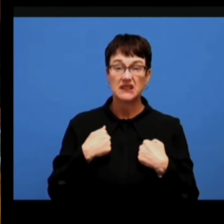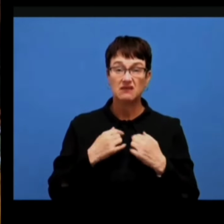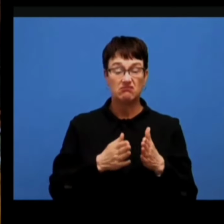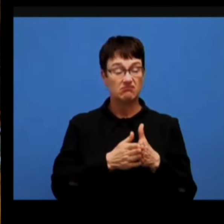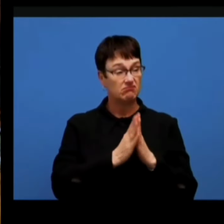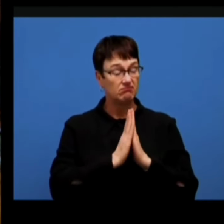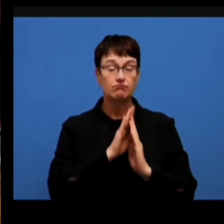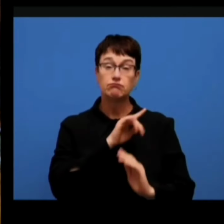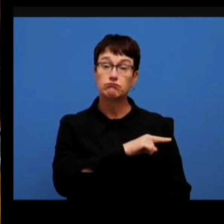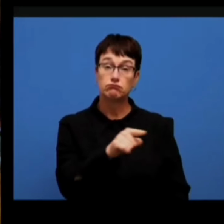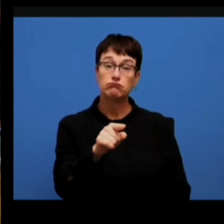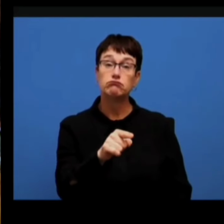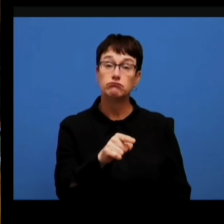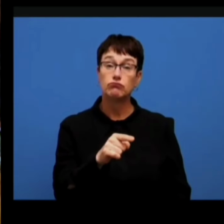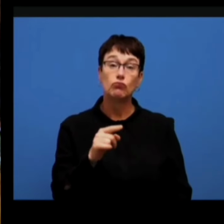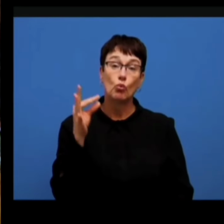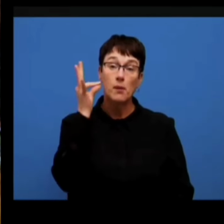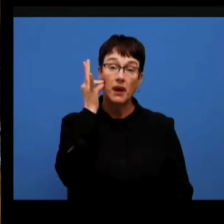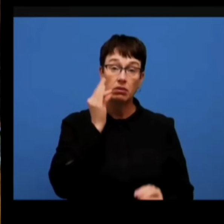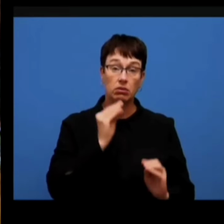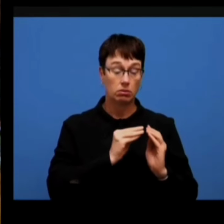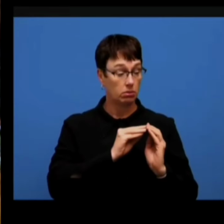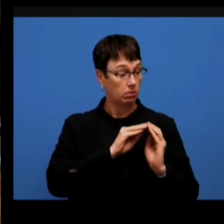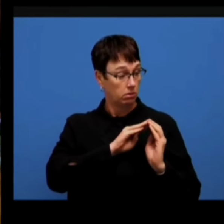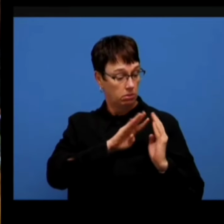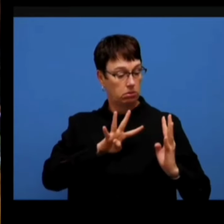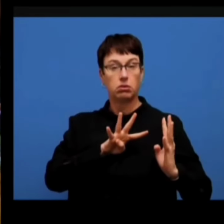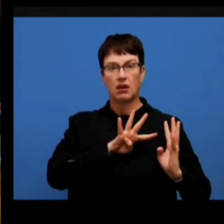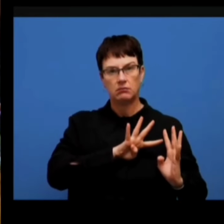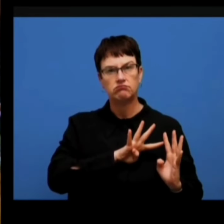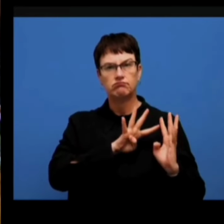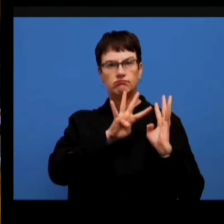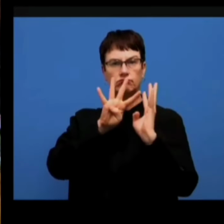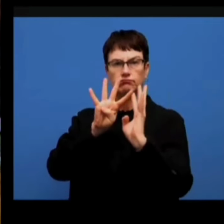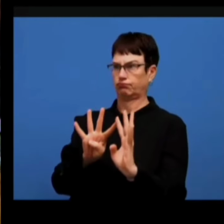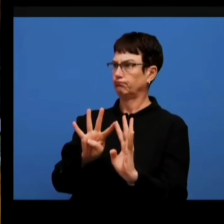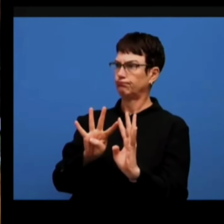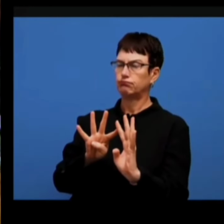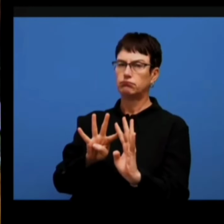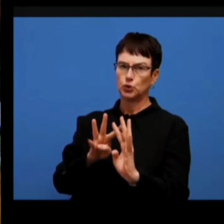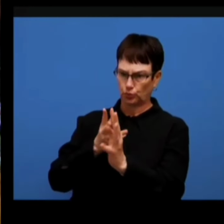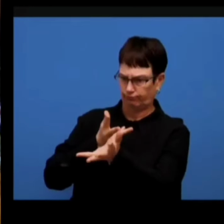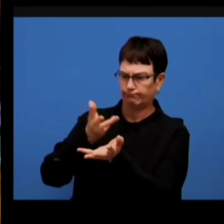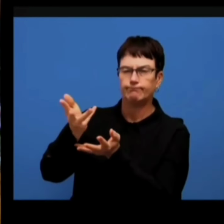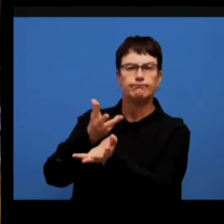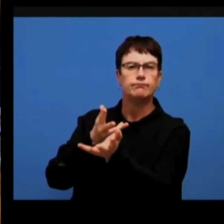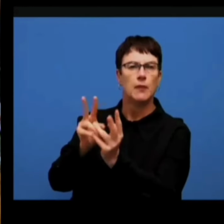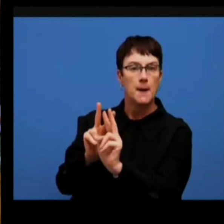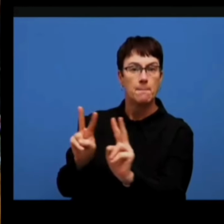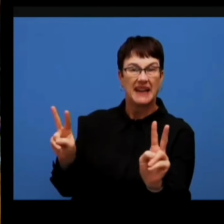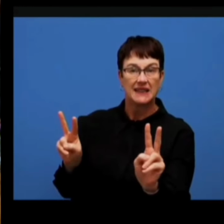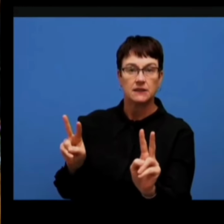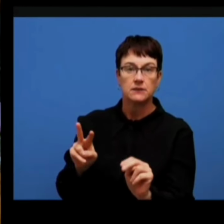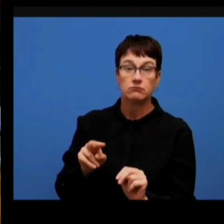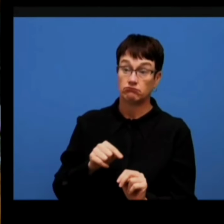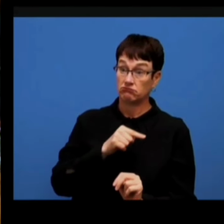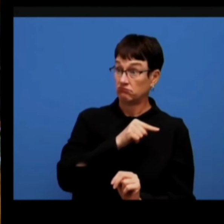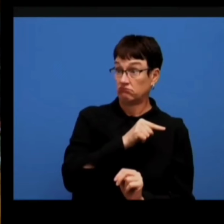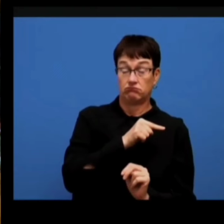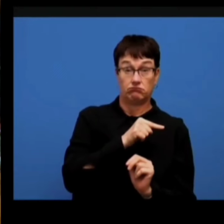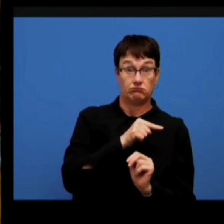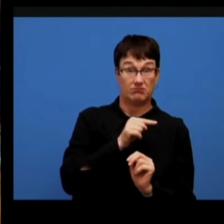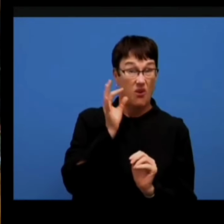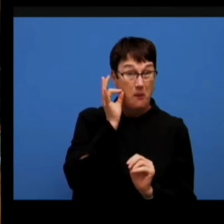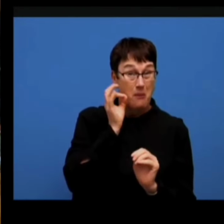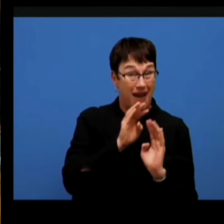progress. And the impact was astonishing. The conversation they had